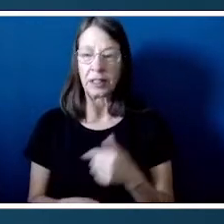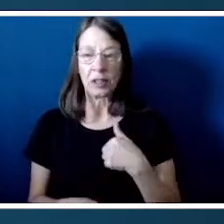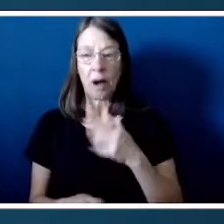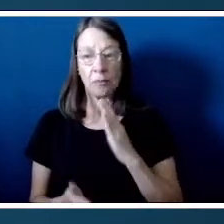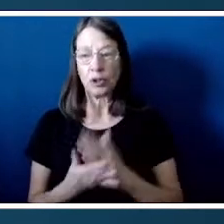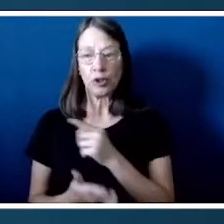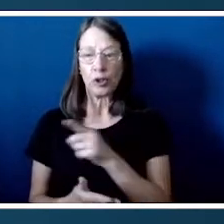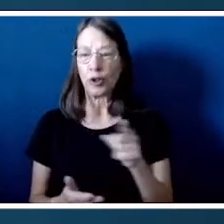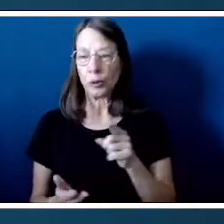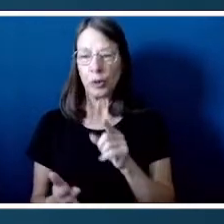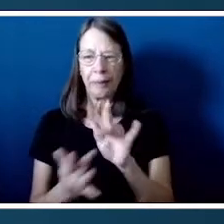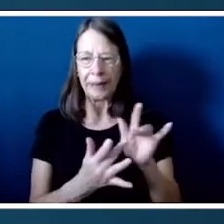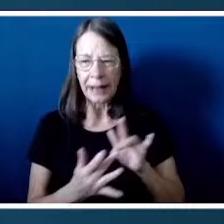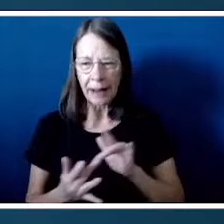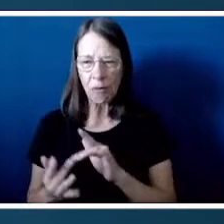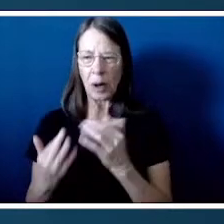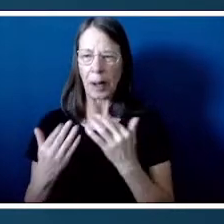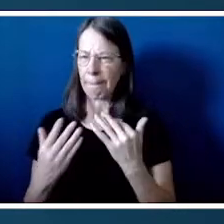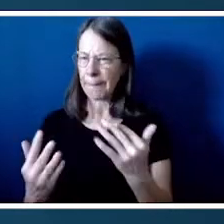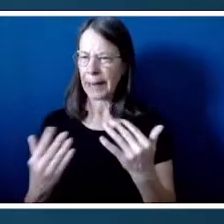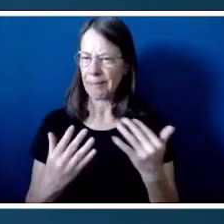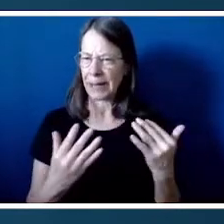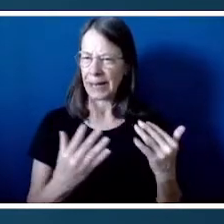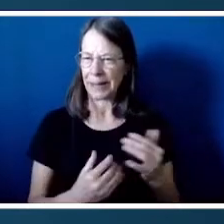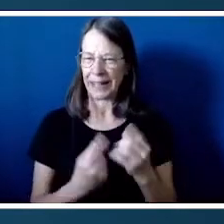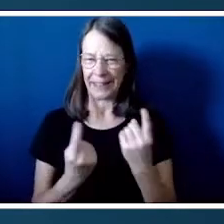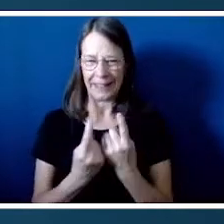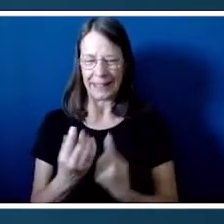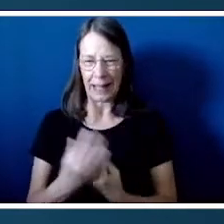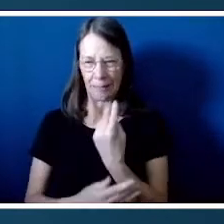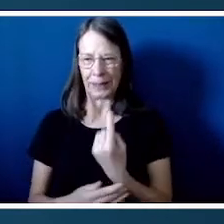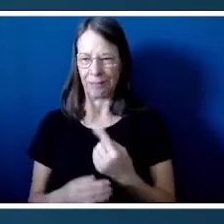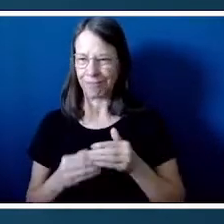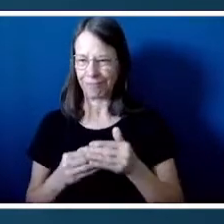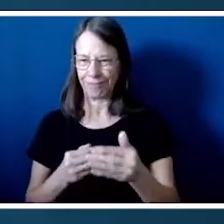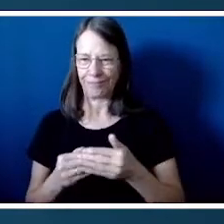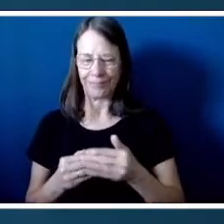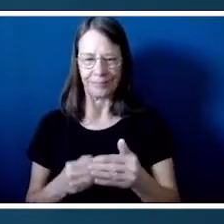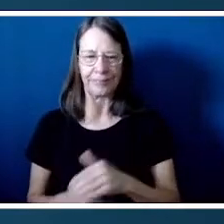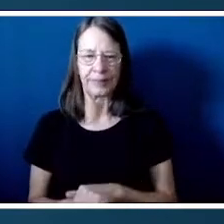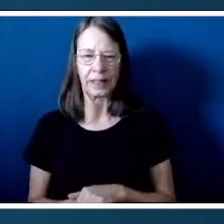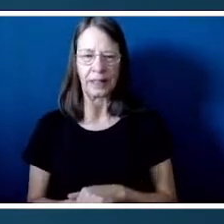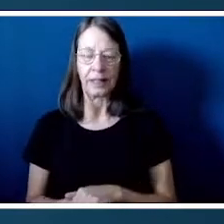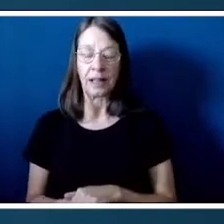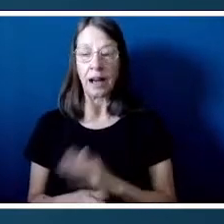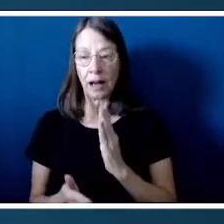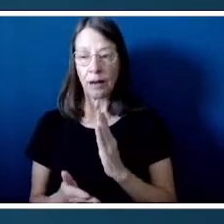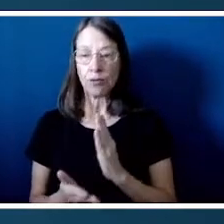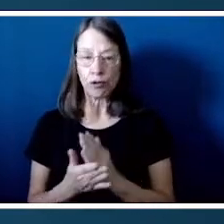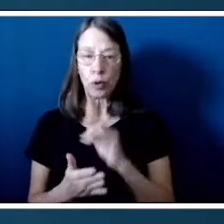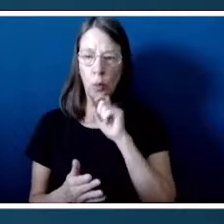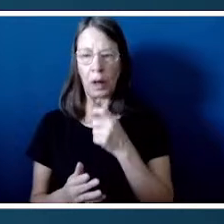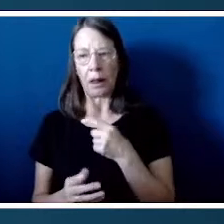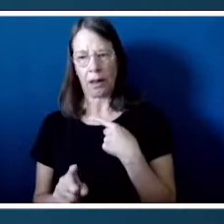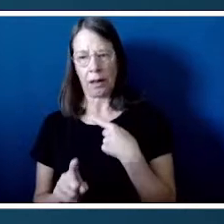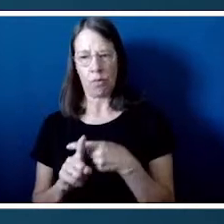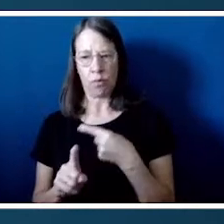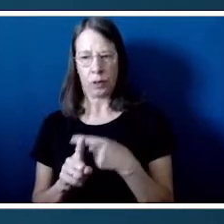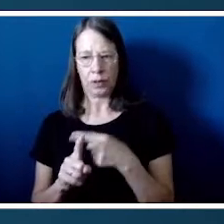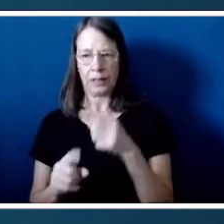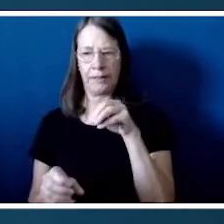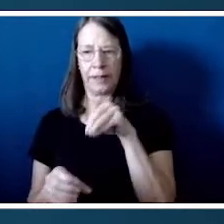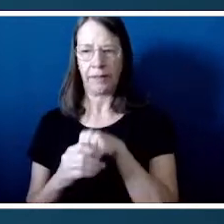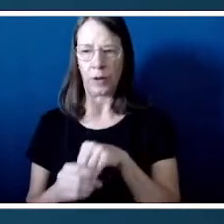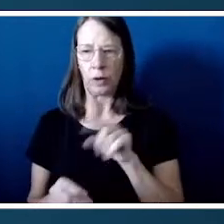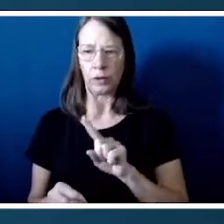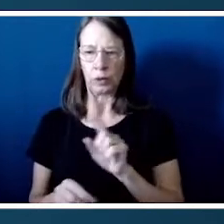days, a positive contribution will no doubt be made towards tackling some of the toughest challenges and